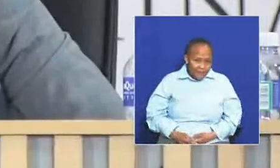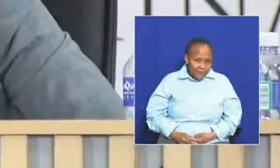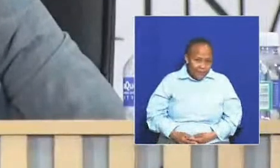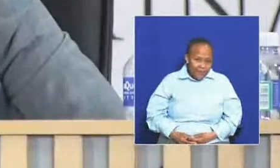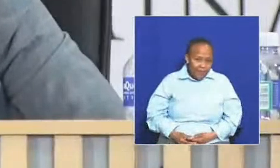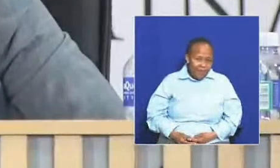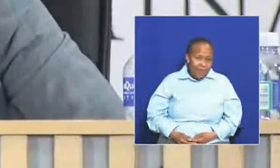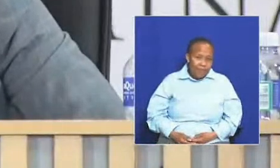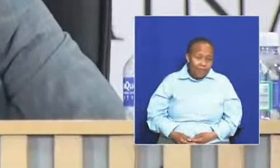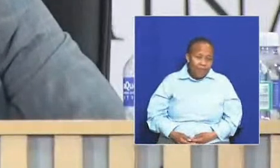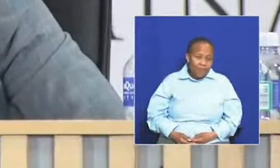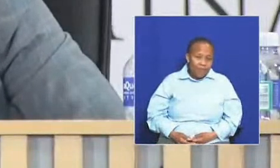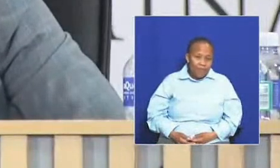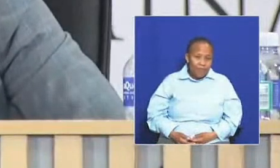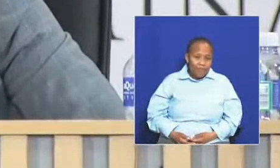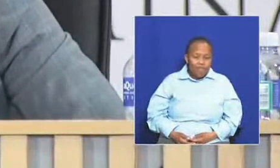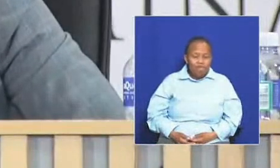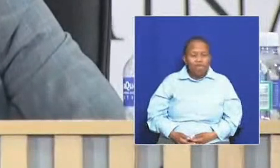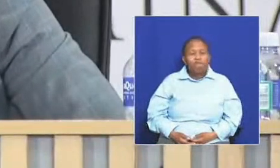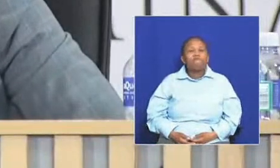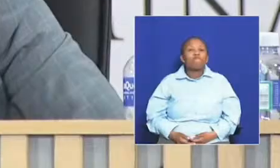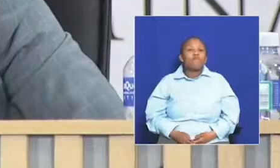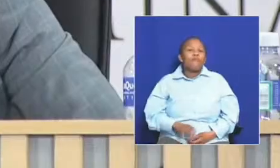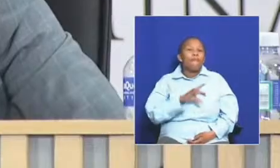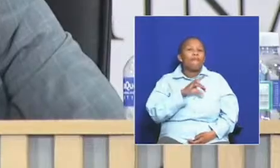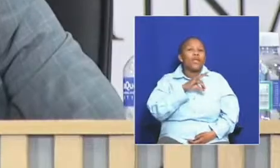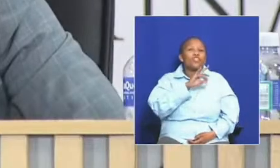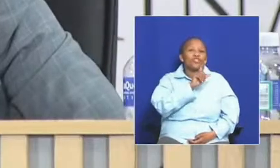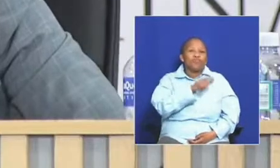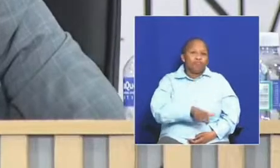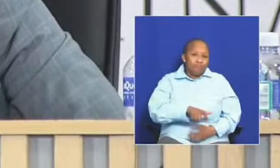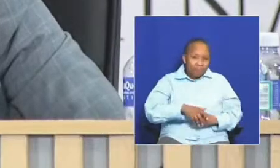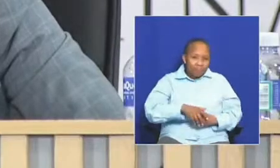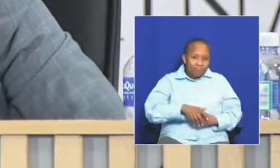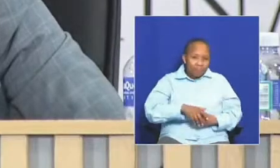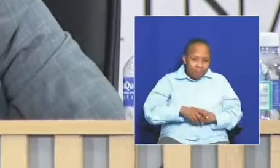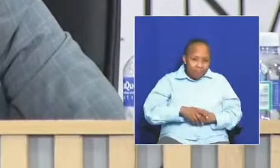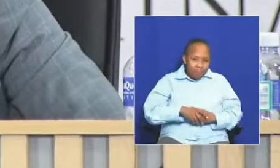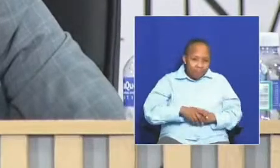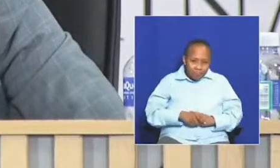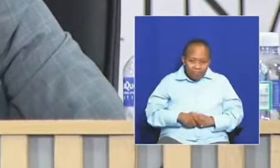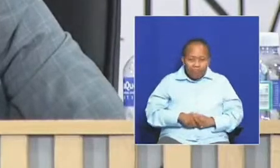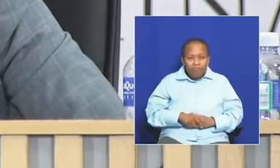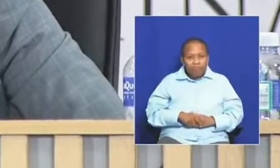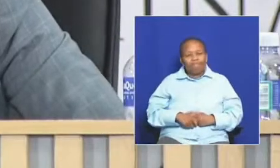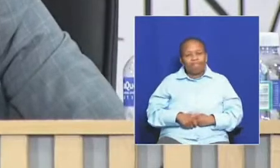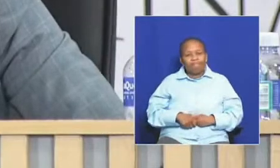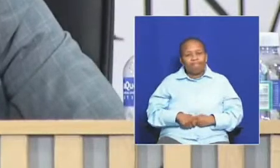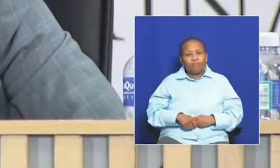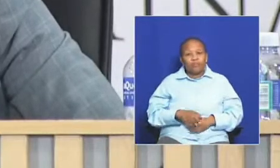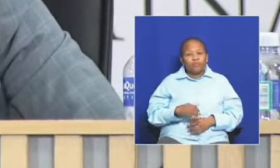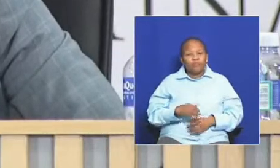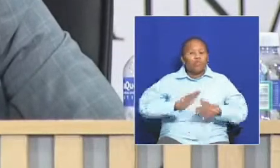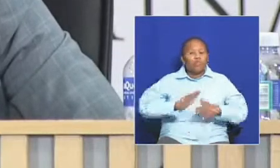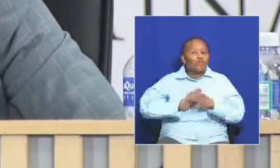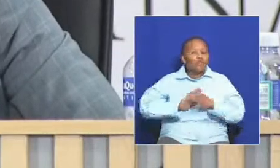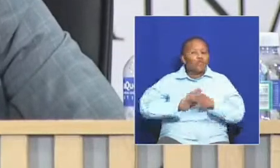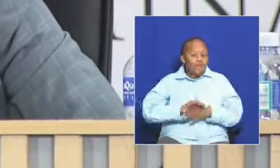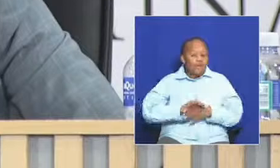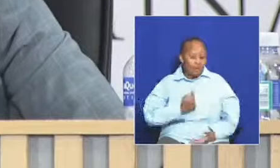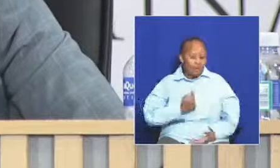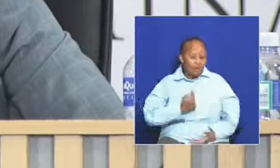Chairperson, the purpose for us to have that business is to supply medical